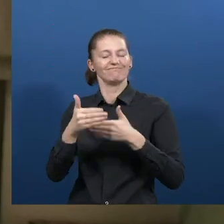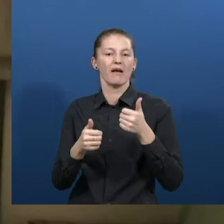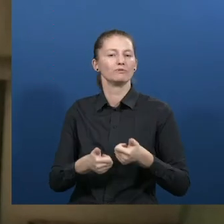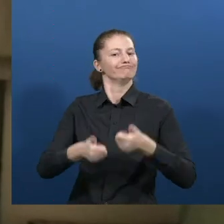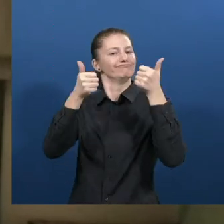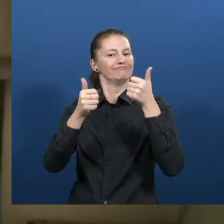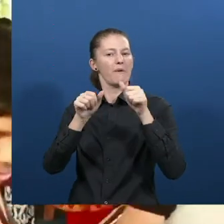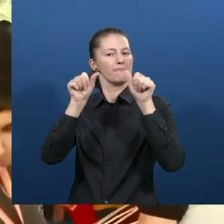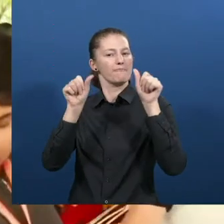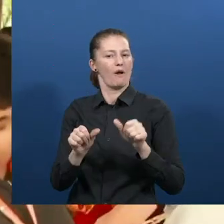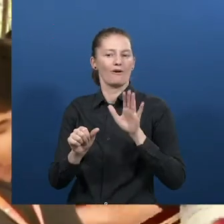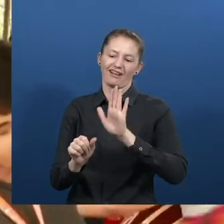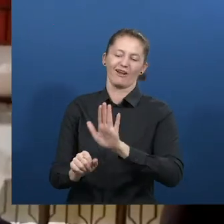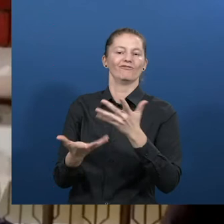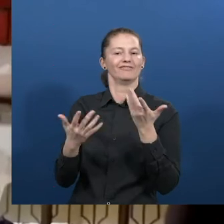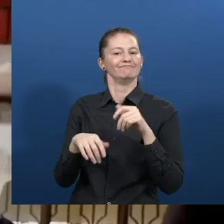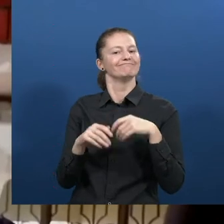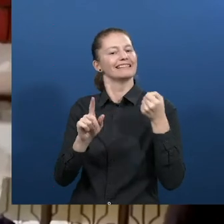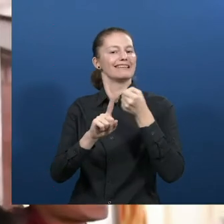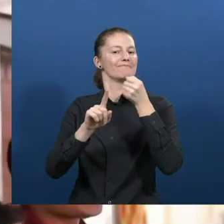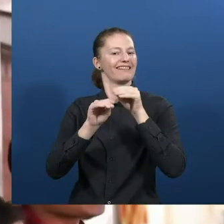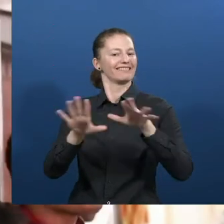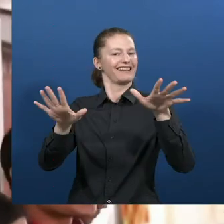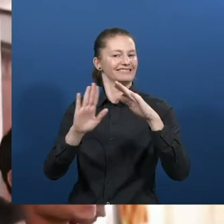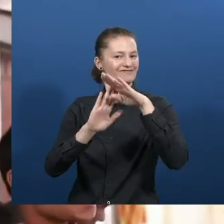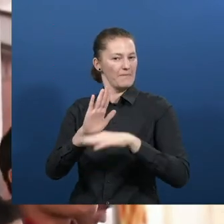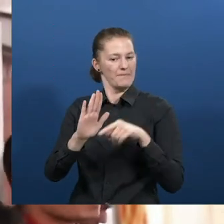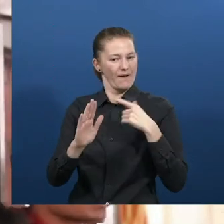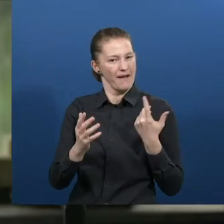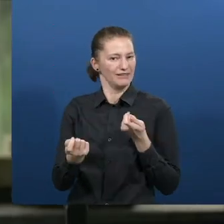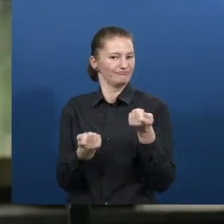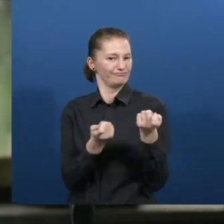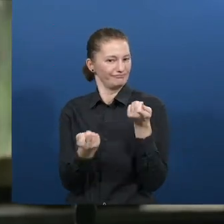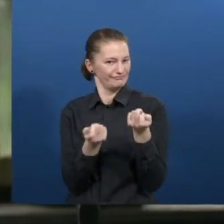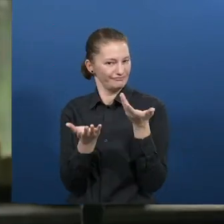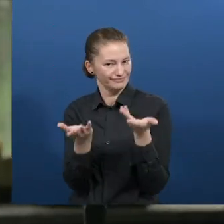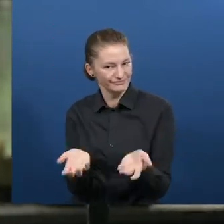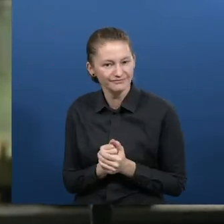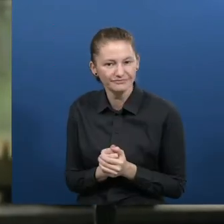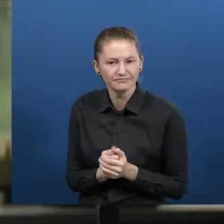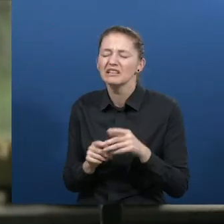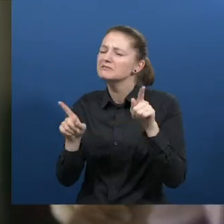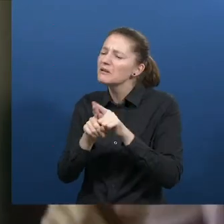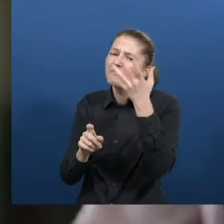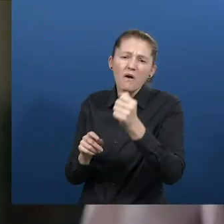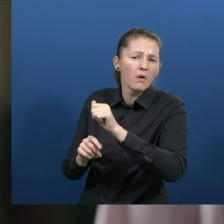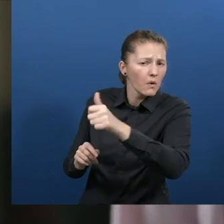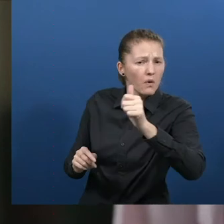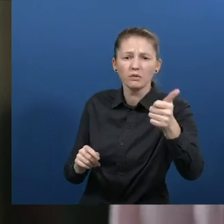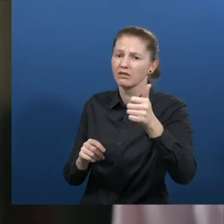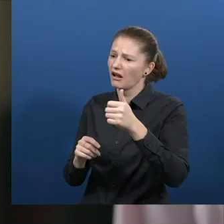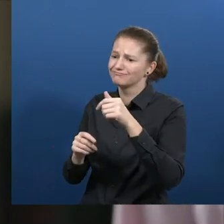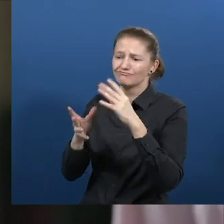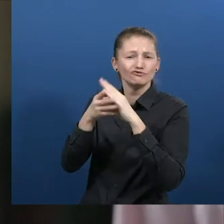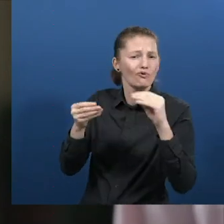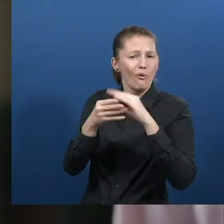the impact transfer program. With this and many other success stories, the Zero Project Impact Transfer Program